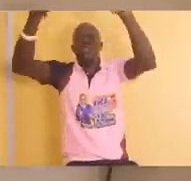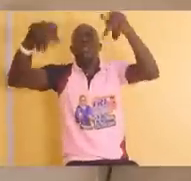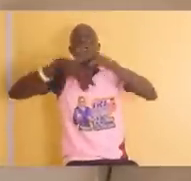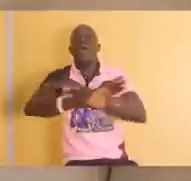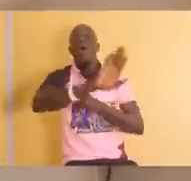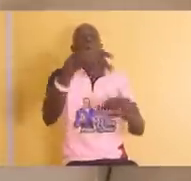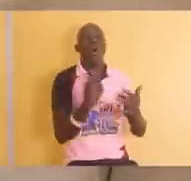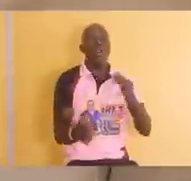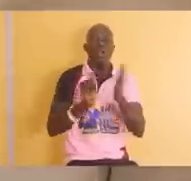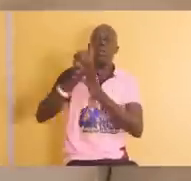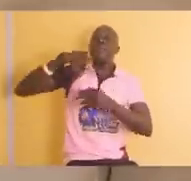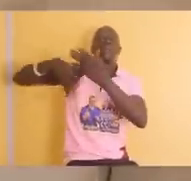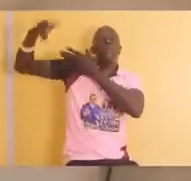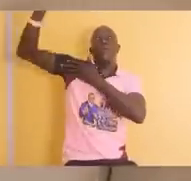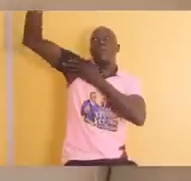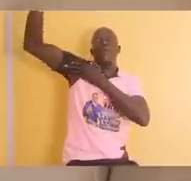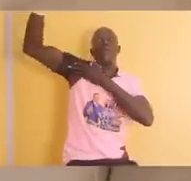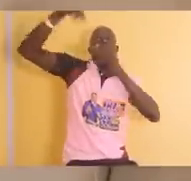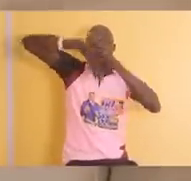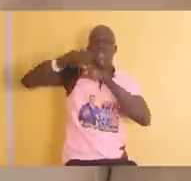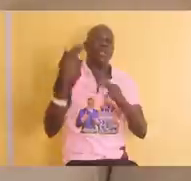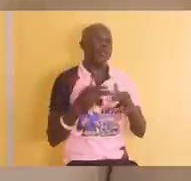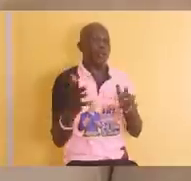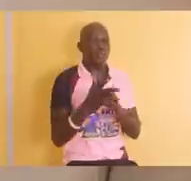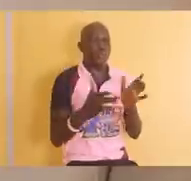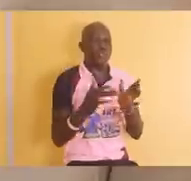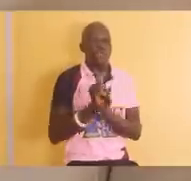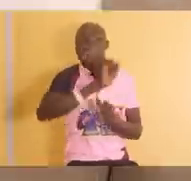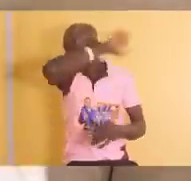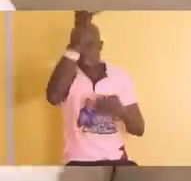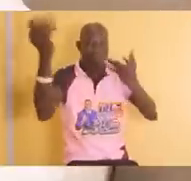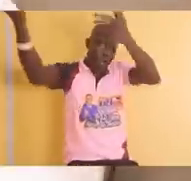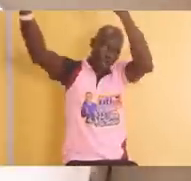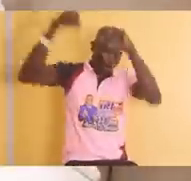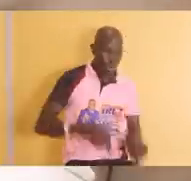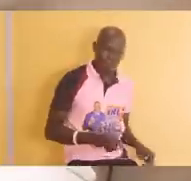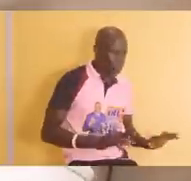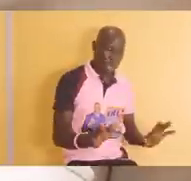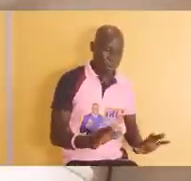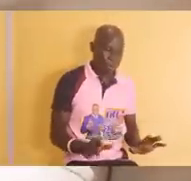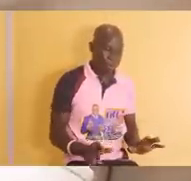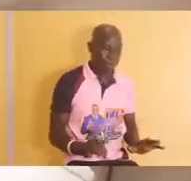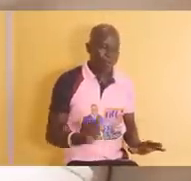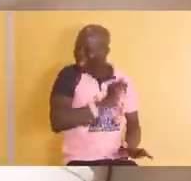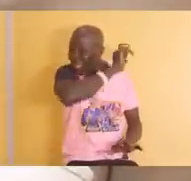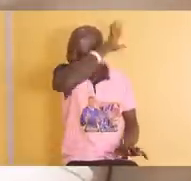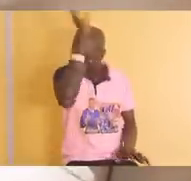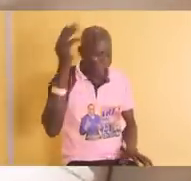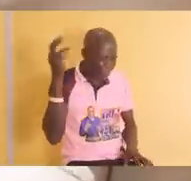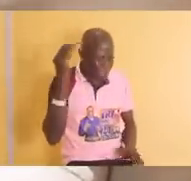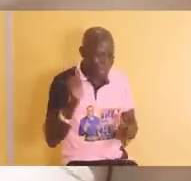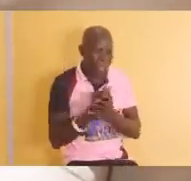o gbe yen te wa loke loruko jesu e o le ja mo amen mi gbori pe osu pa